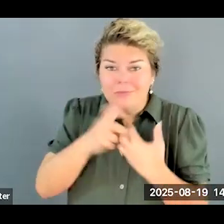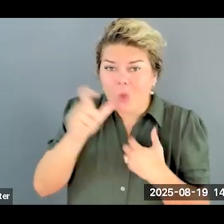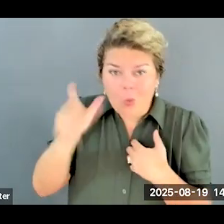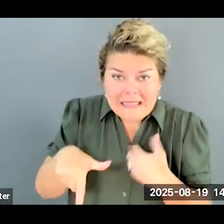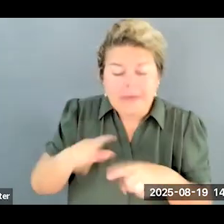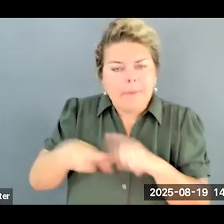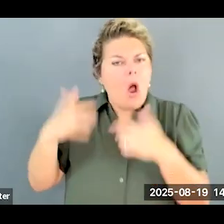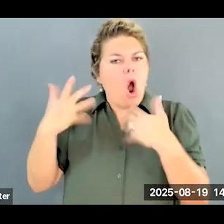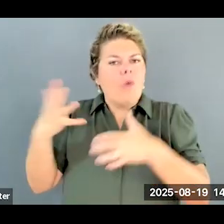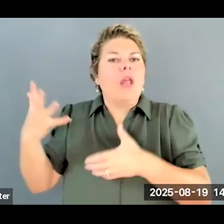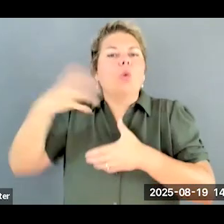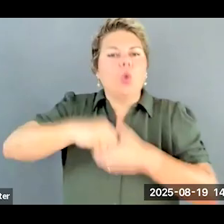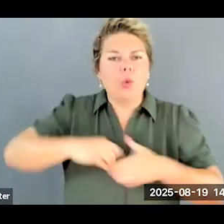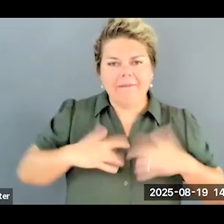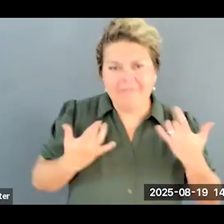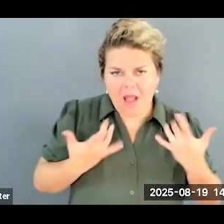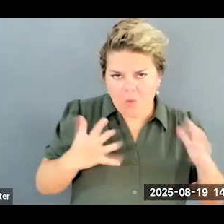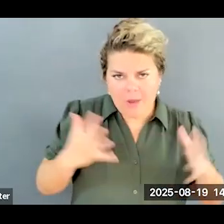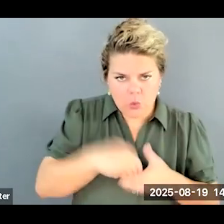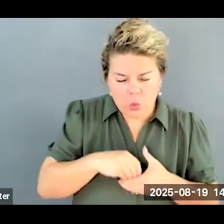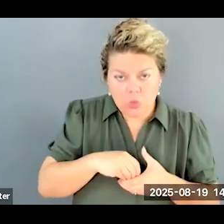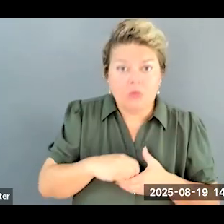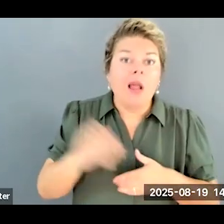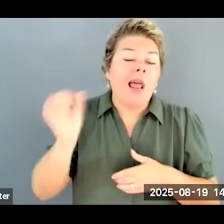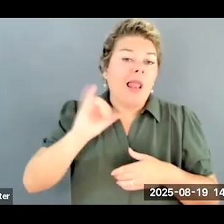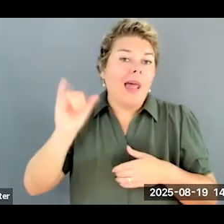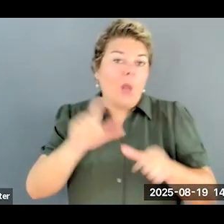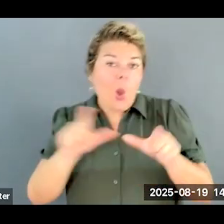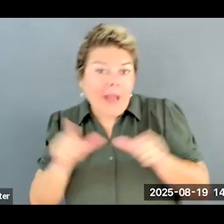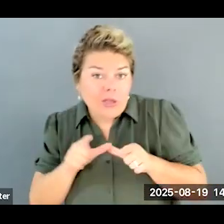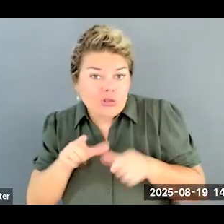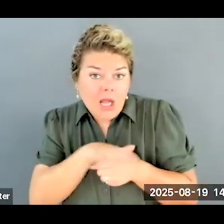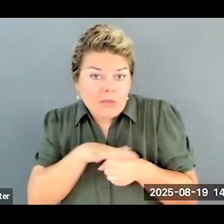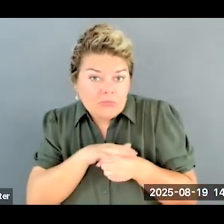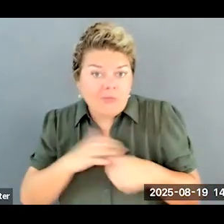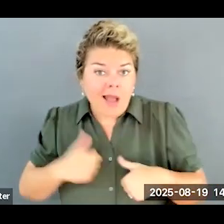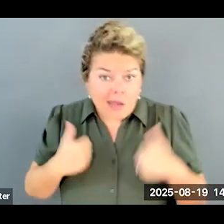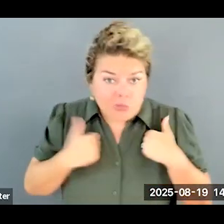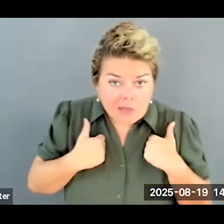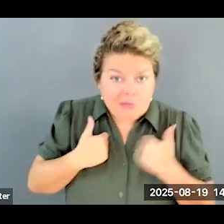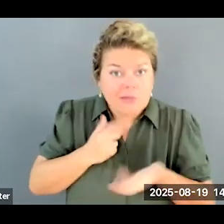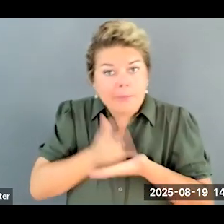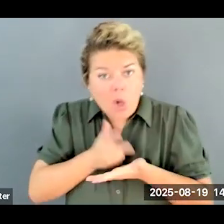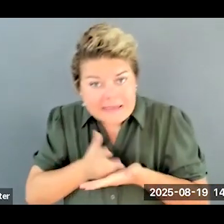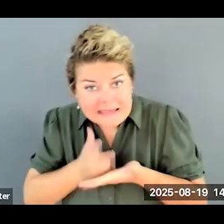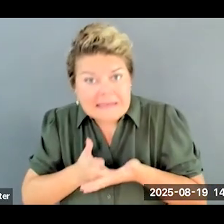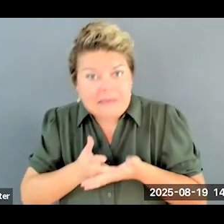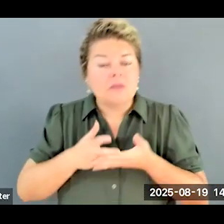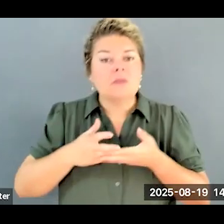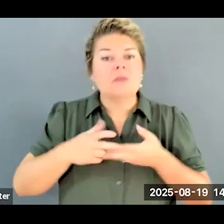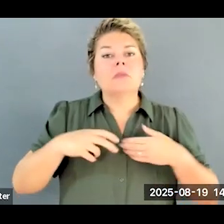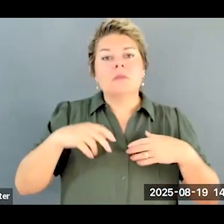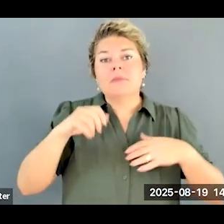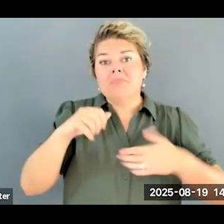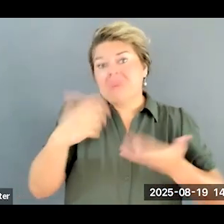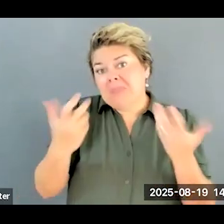already included in your event. These are things such as the location, address, parking information. It's helpful